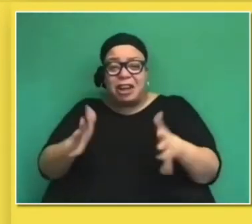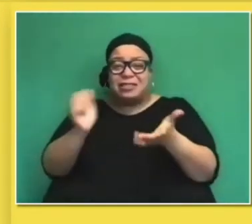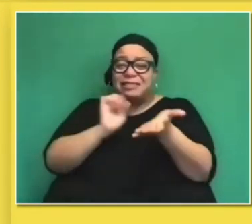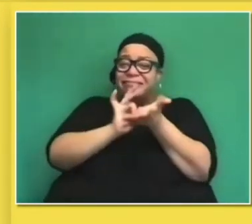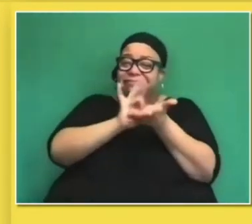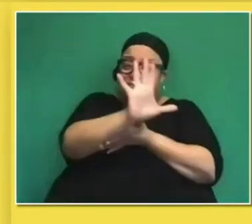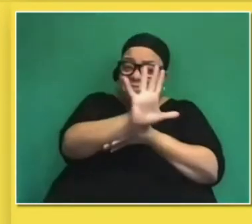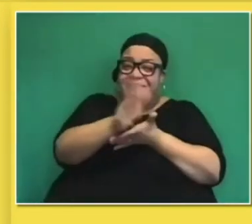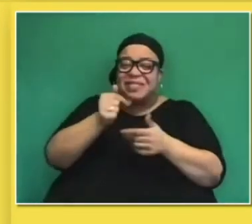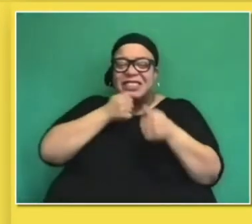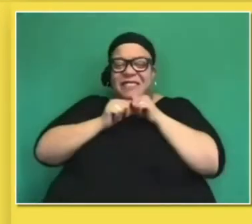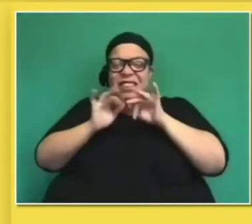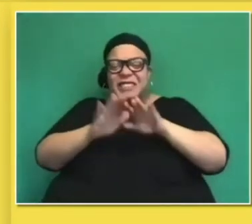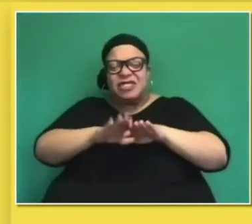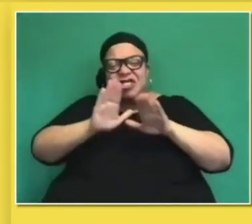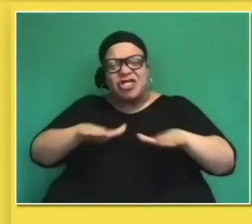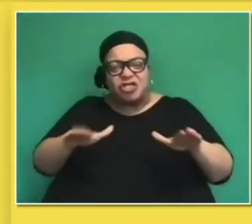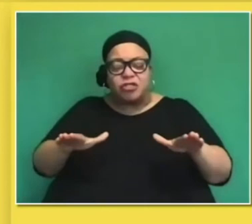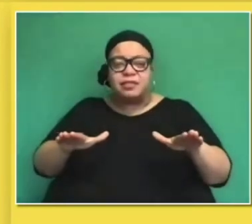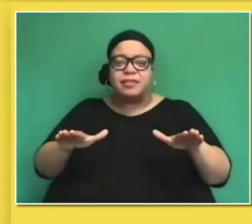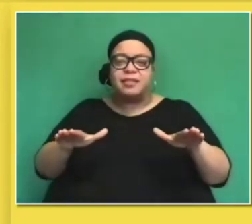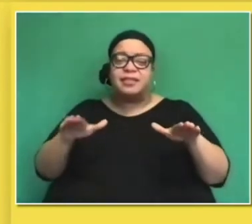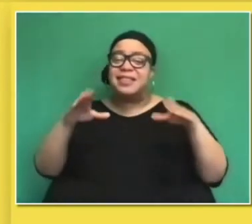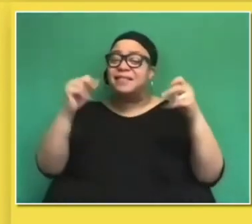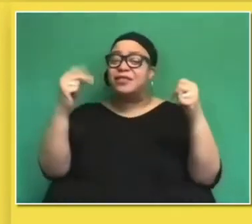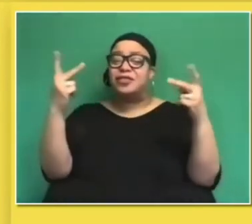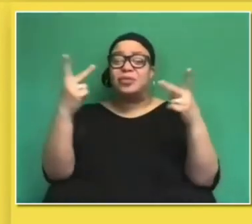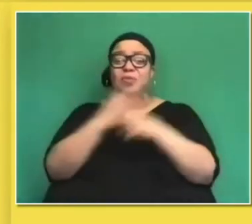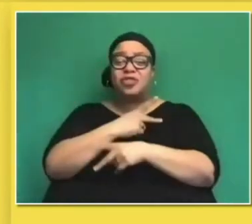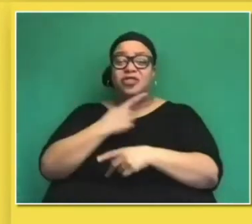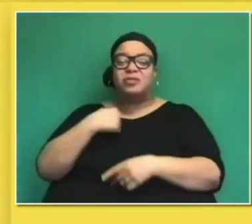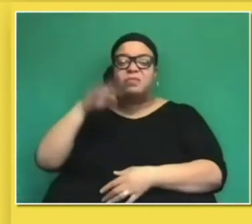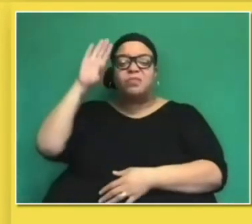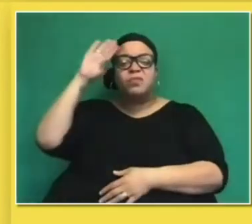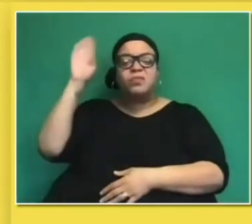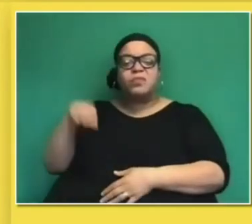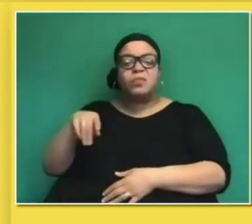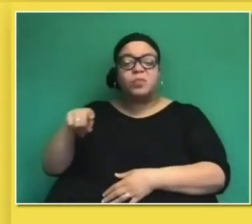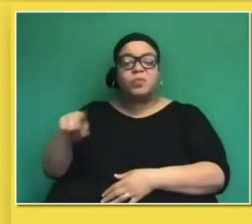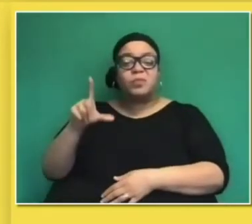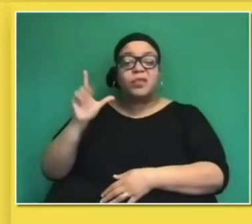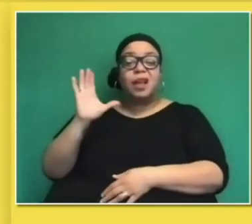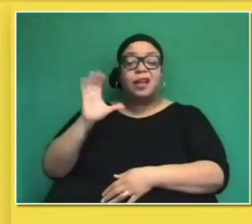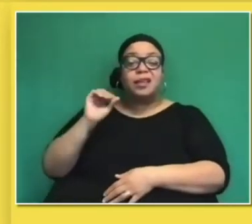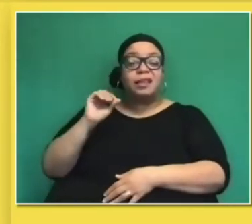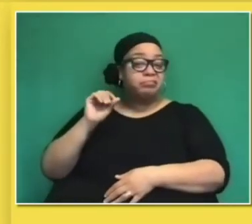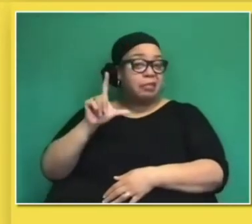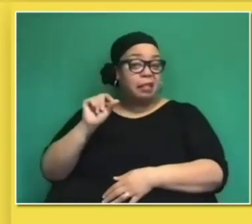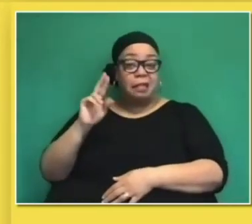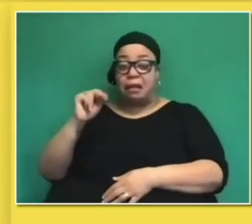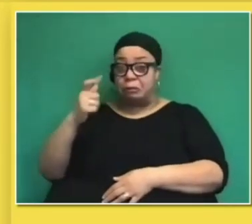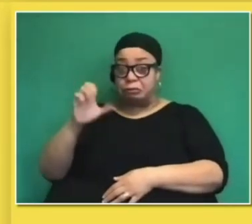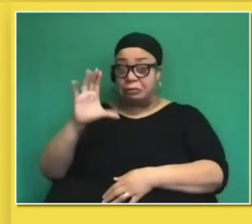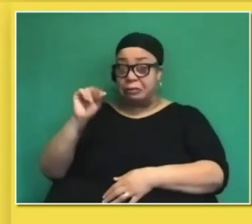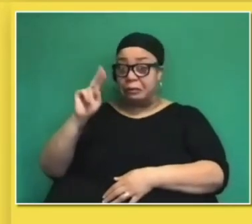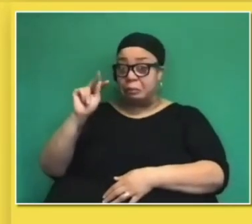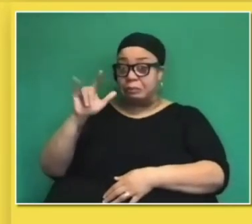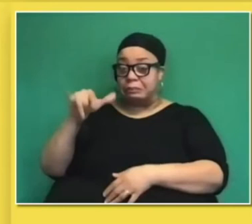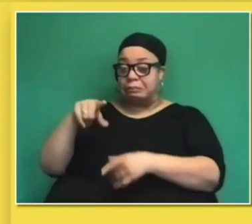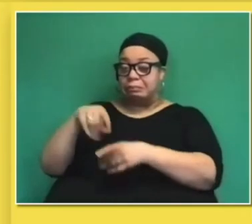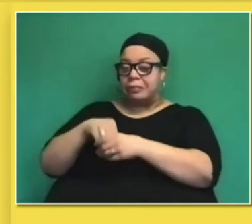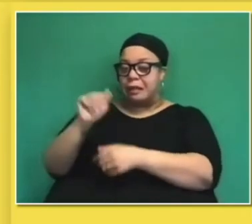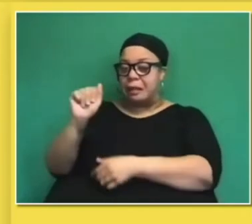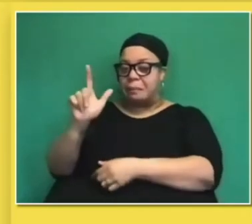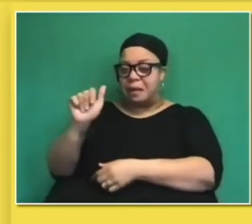in Oak Flats, Arizona, native grave sites have been desecrated and indigenous families are being pushed out. We know in Grays Harbor,